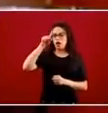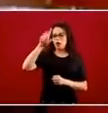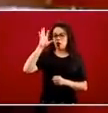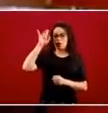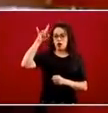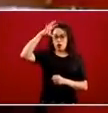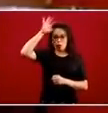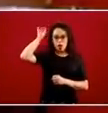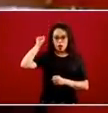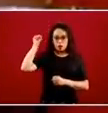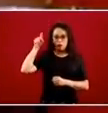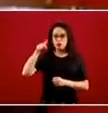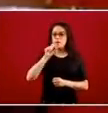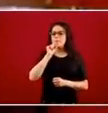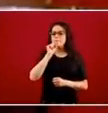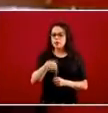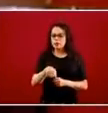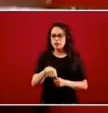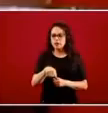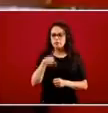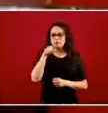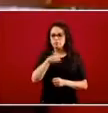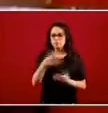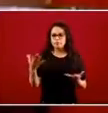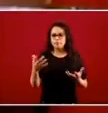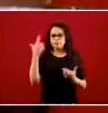Some information has been